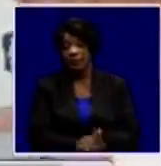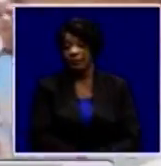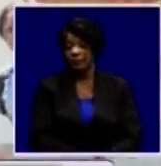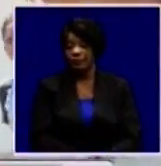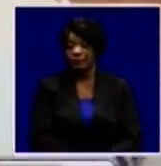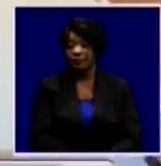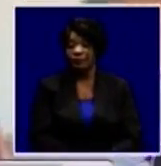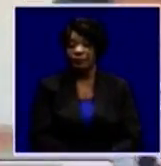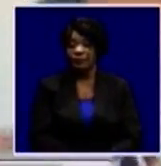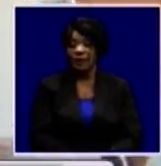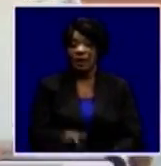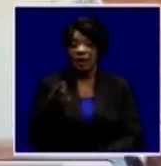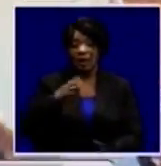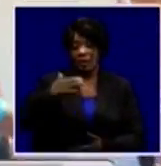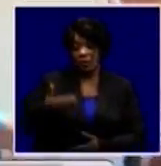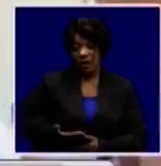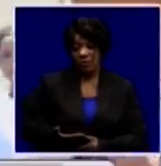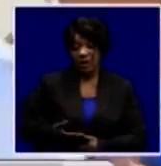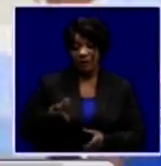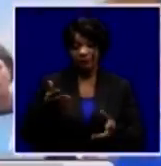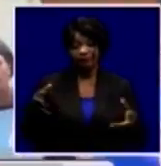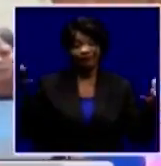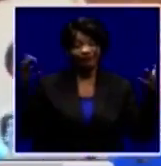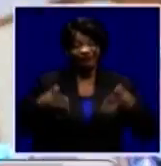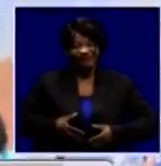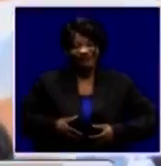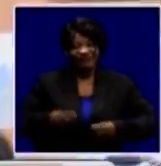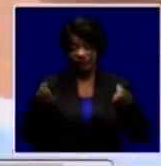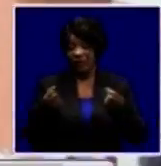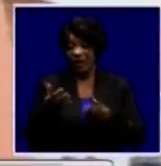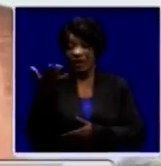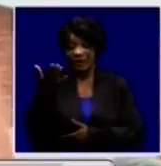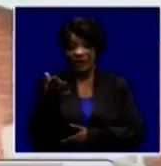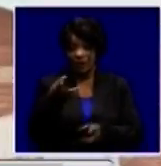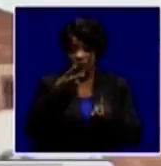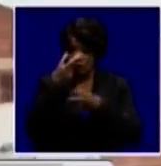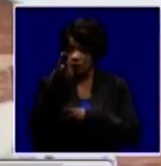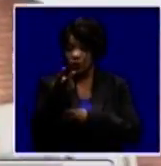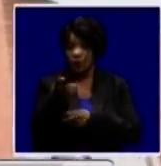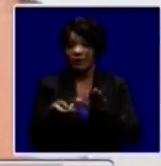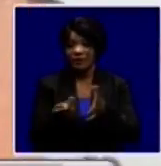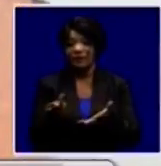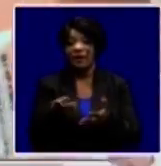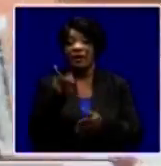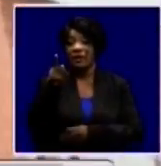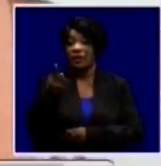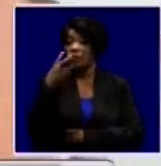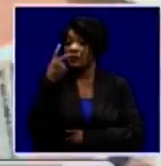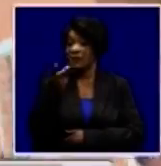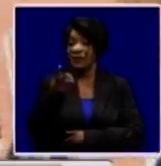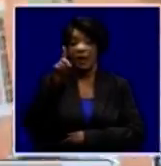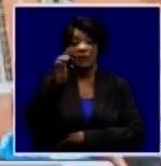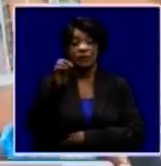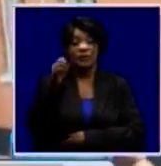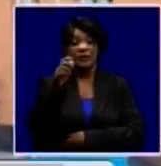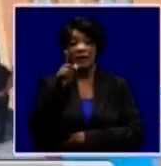One of the visibly annoyed women threatened that if pictures of Mr. Makina air on TV, they will sort out Mr. Sinyangwe because Mr. Makina is not